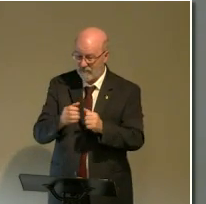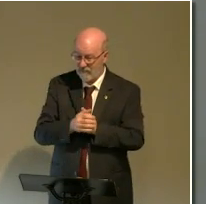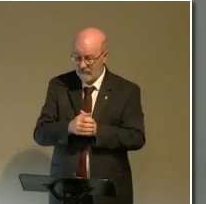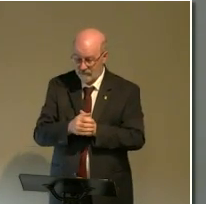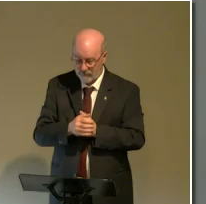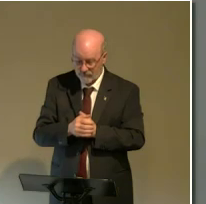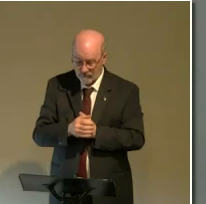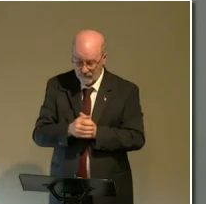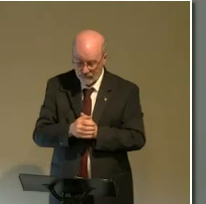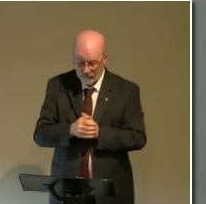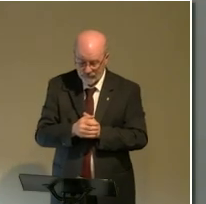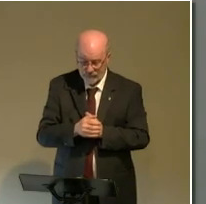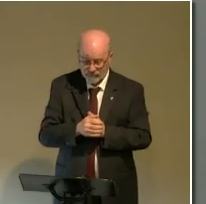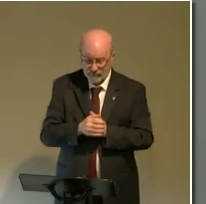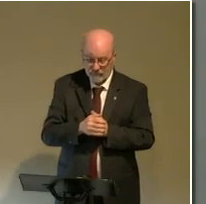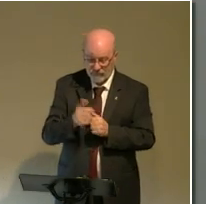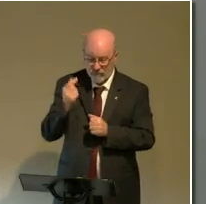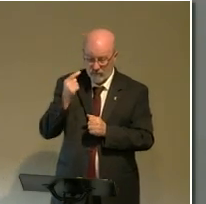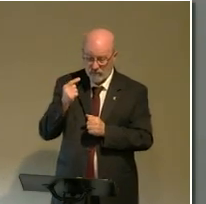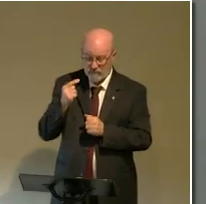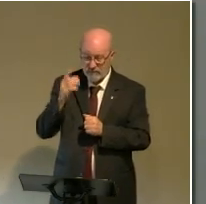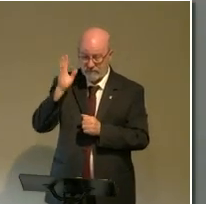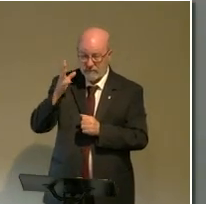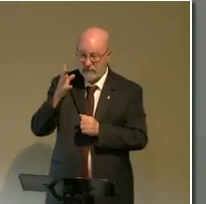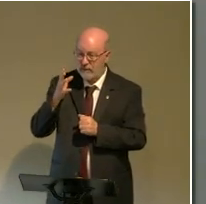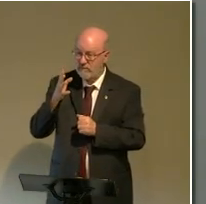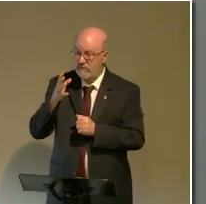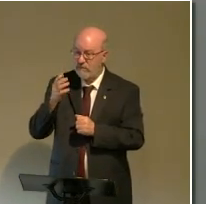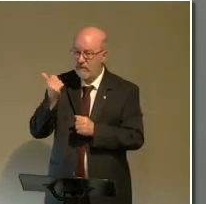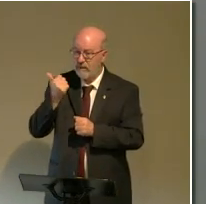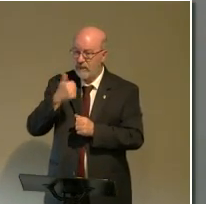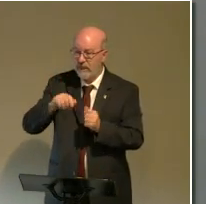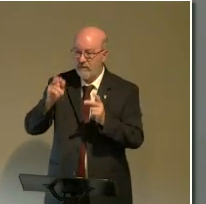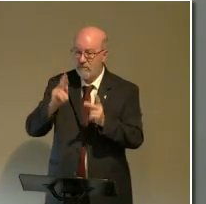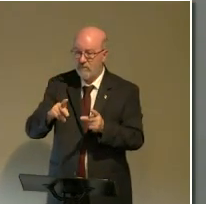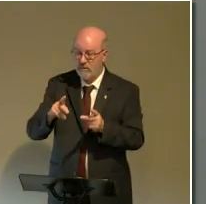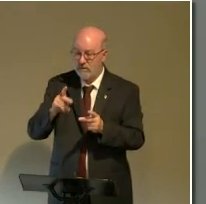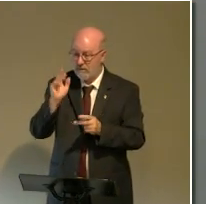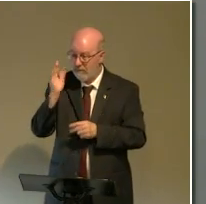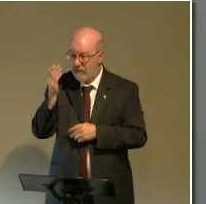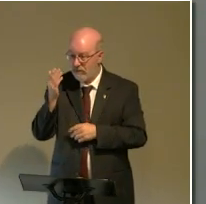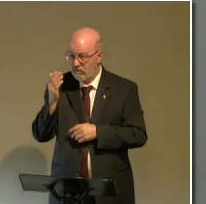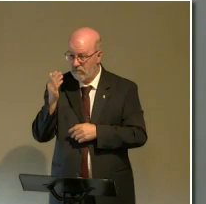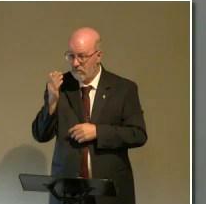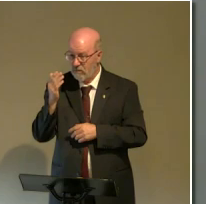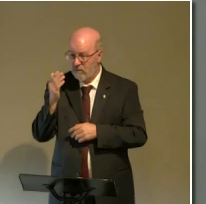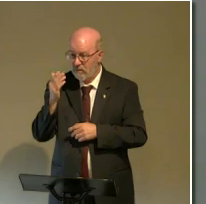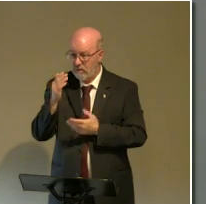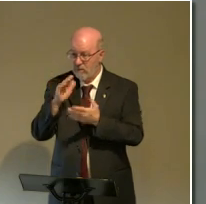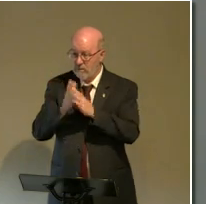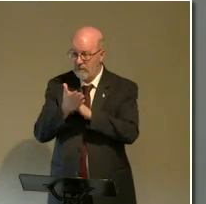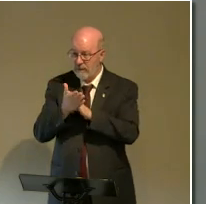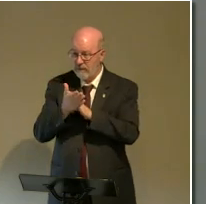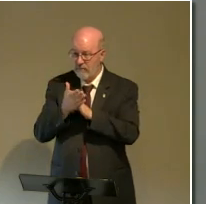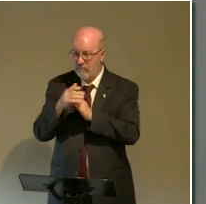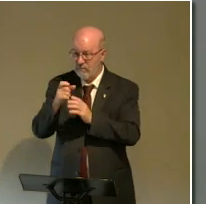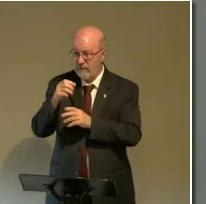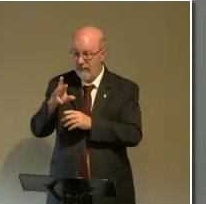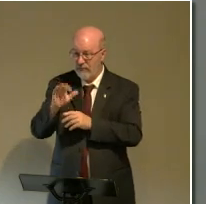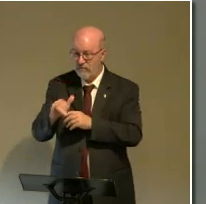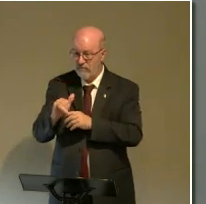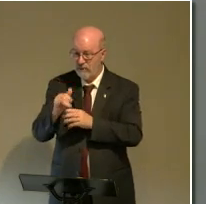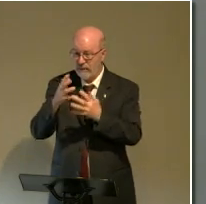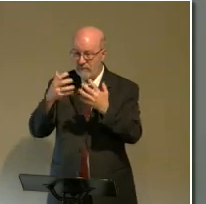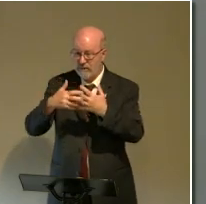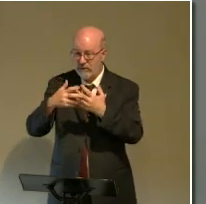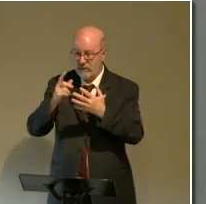So another thought is imagine if everybody's mirror turned into an x-ray machine, right, to check